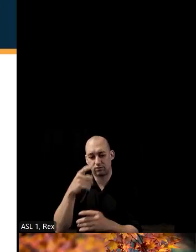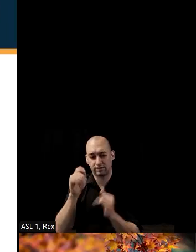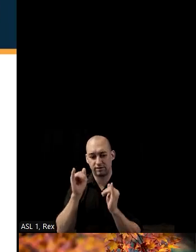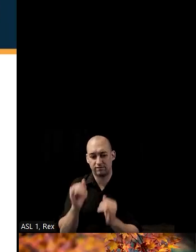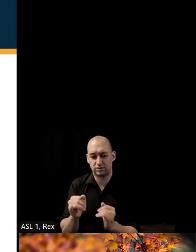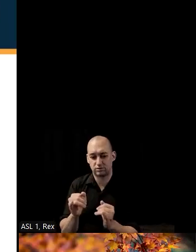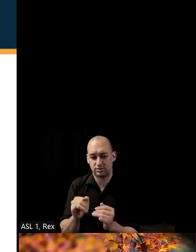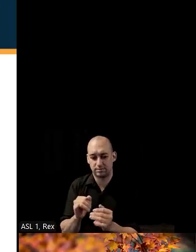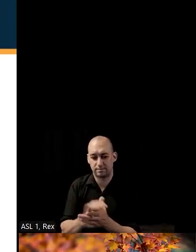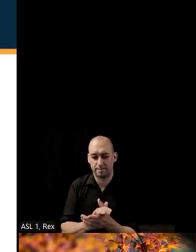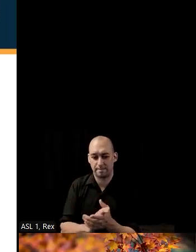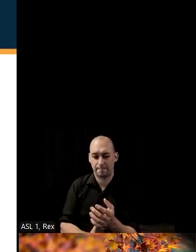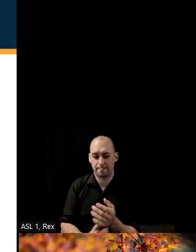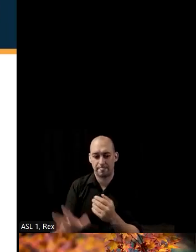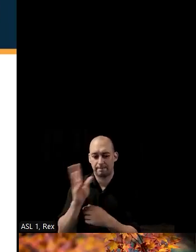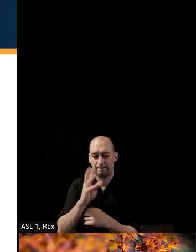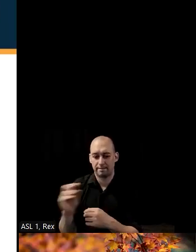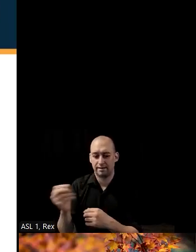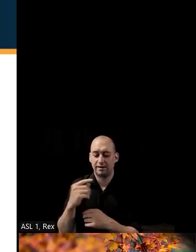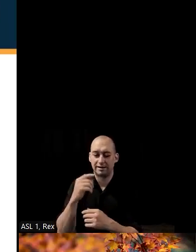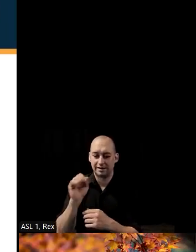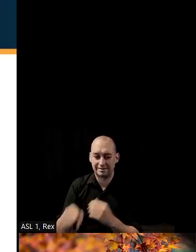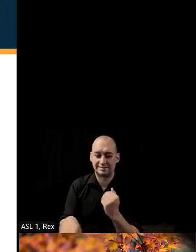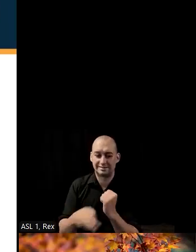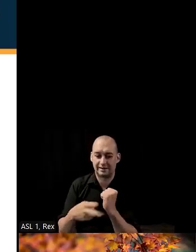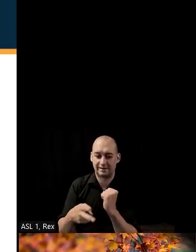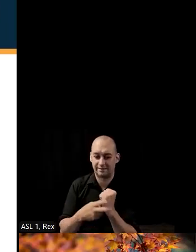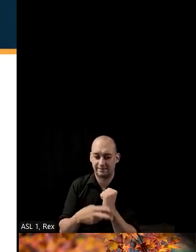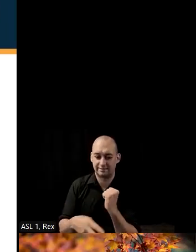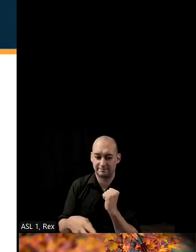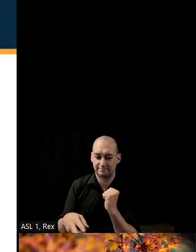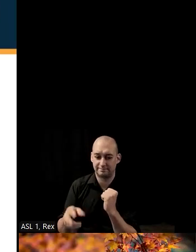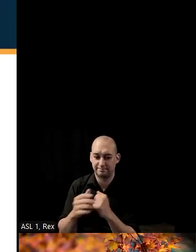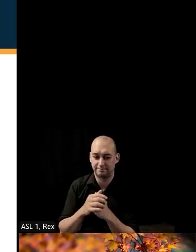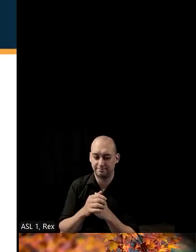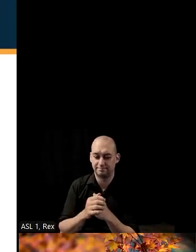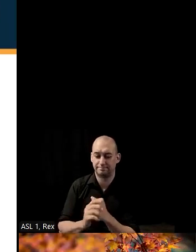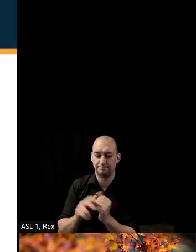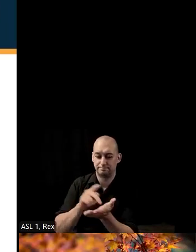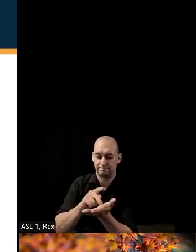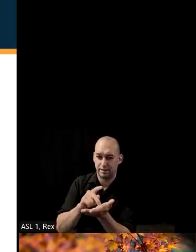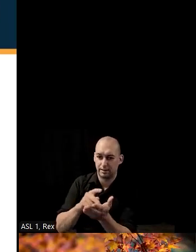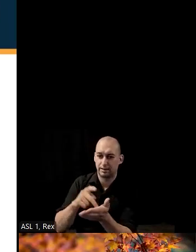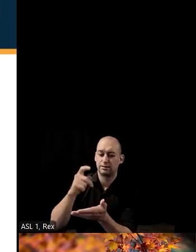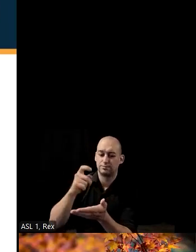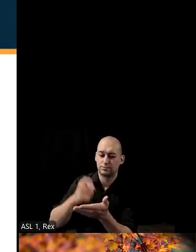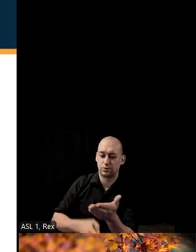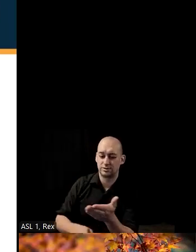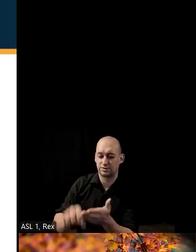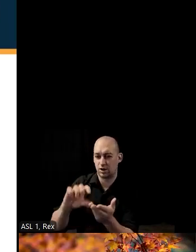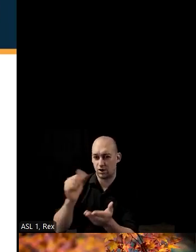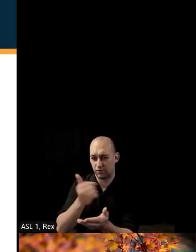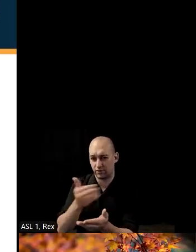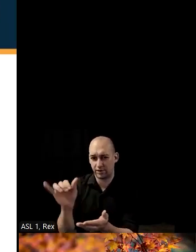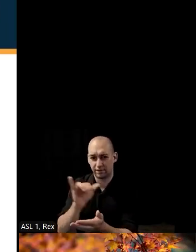then, of course, it can also help save on things like state, Medicaid costs and things like that. And then the